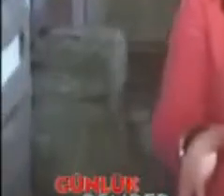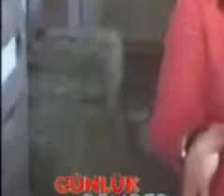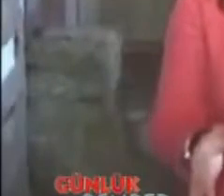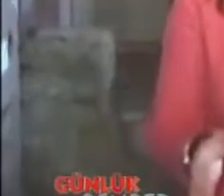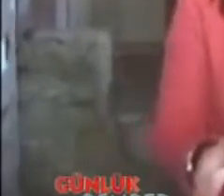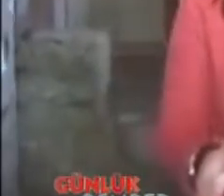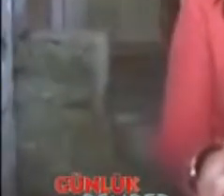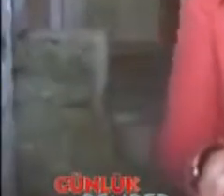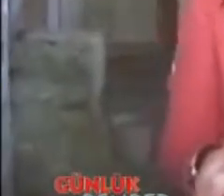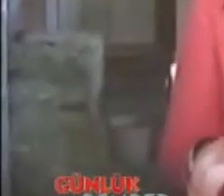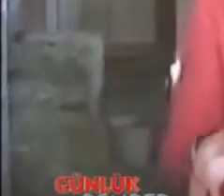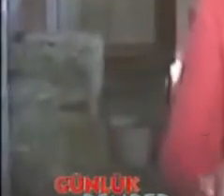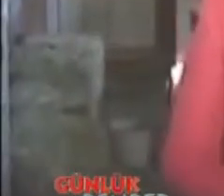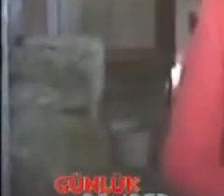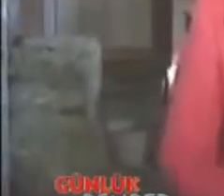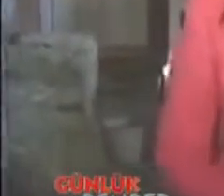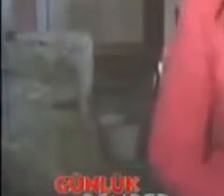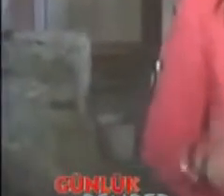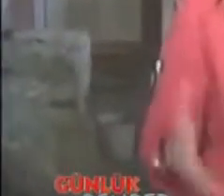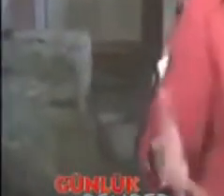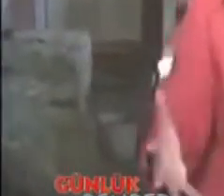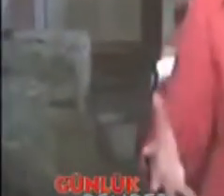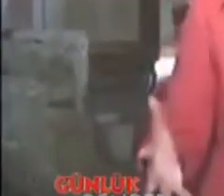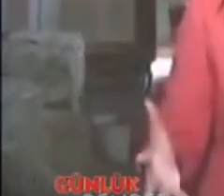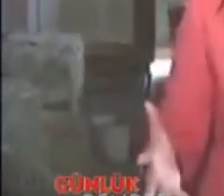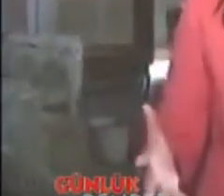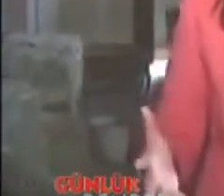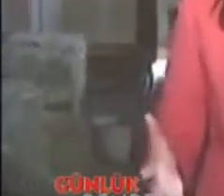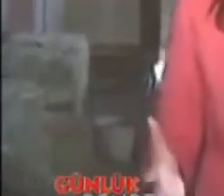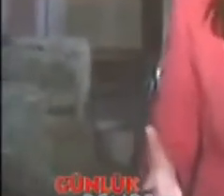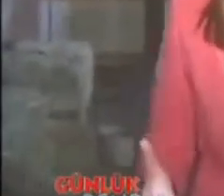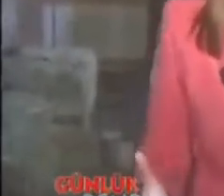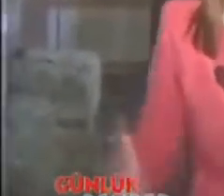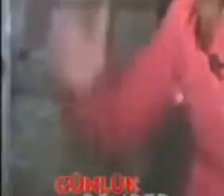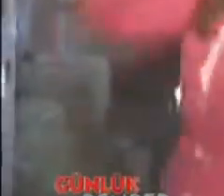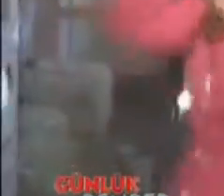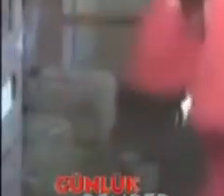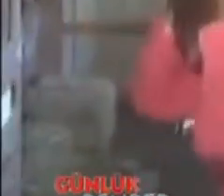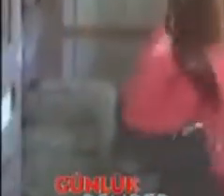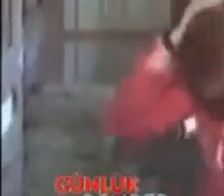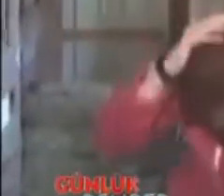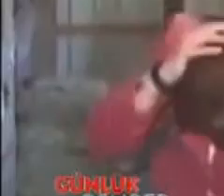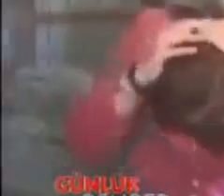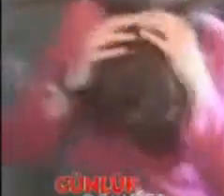Control. They're still looking for the other two. Meanwhile, other livestock owners.